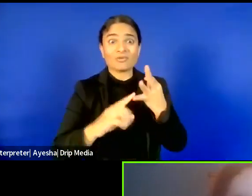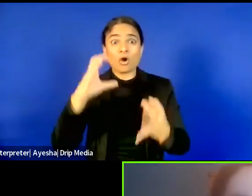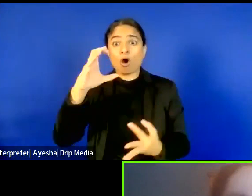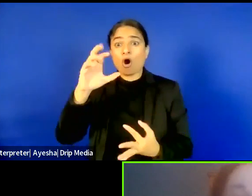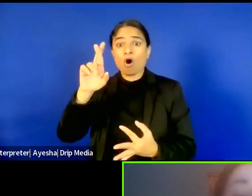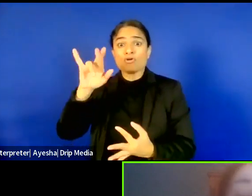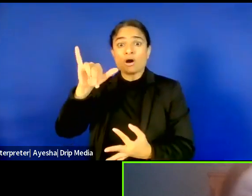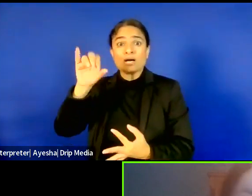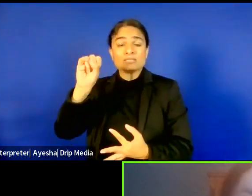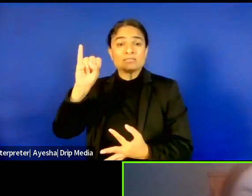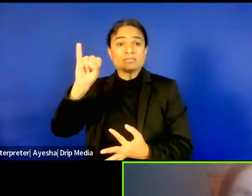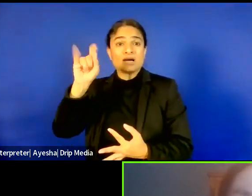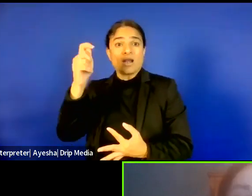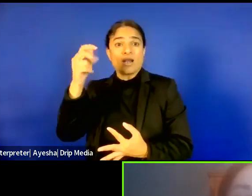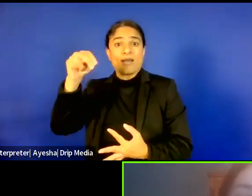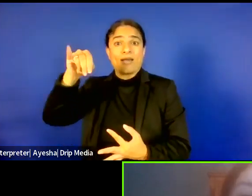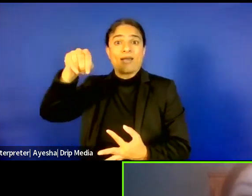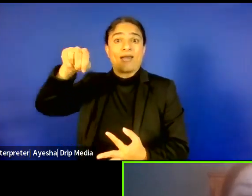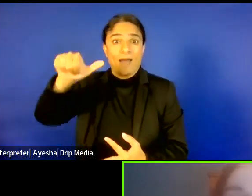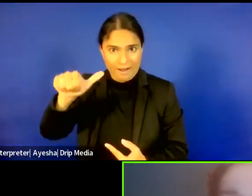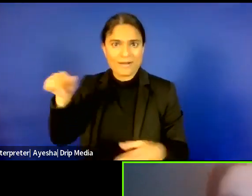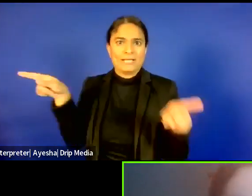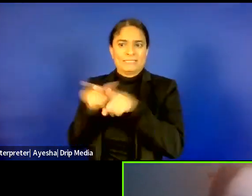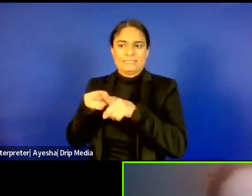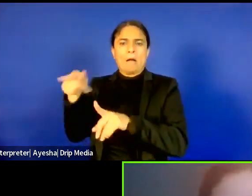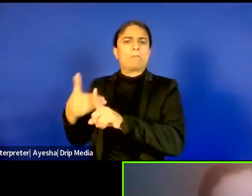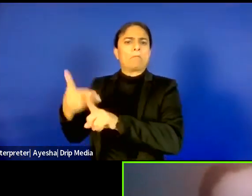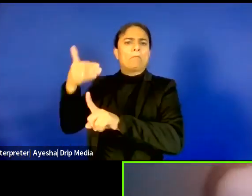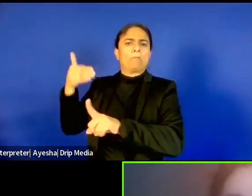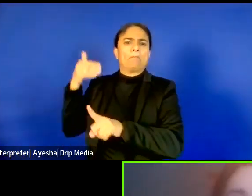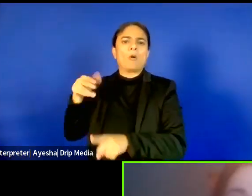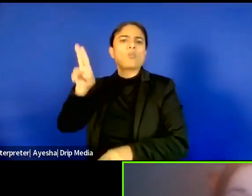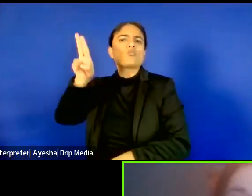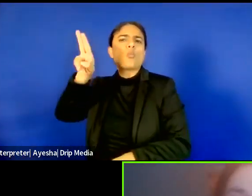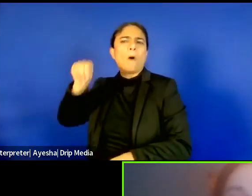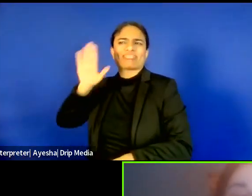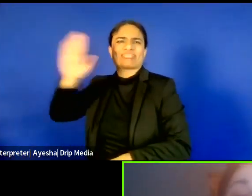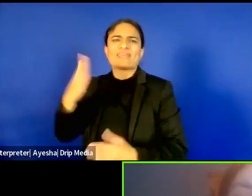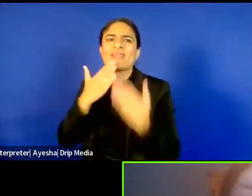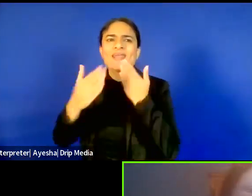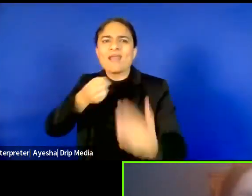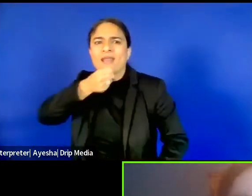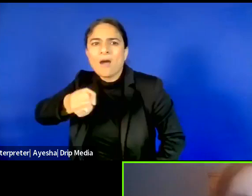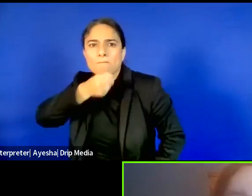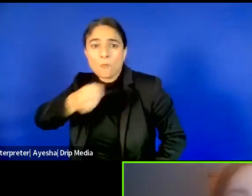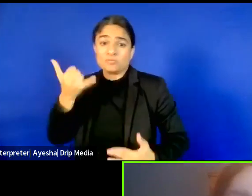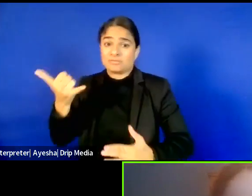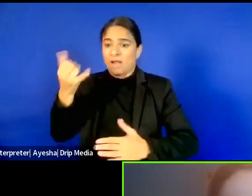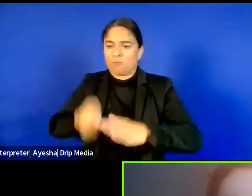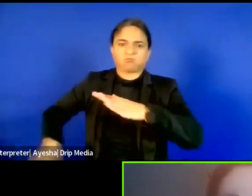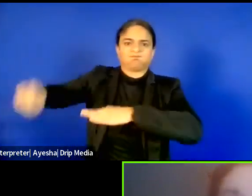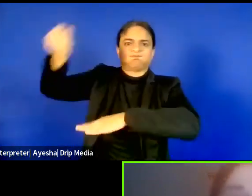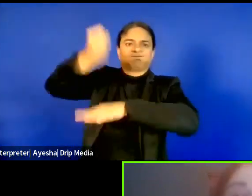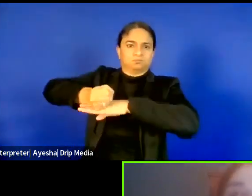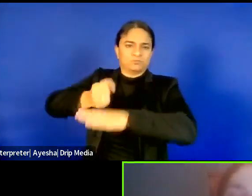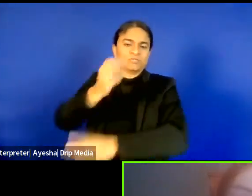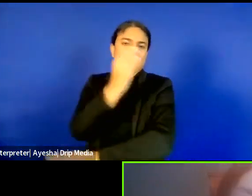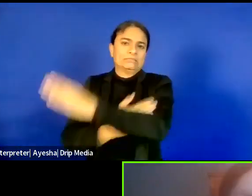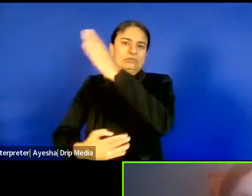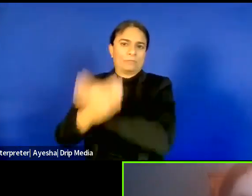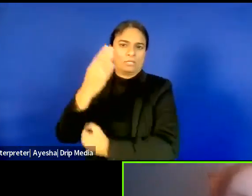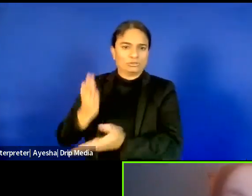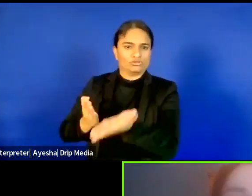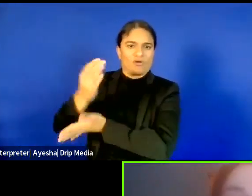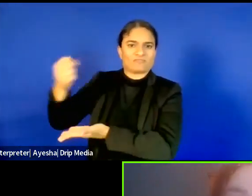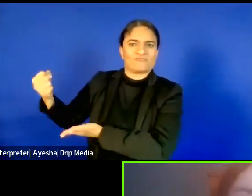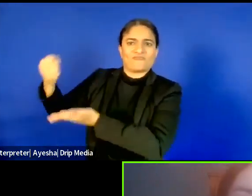Rights Fund. So it was really great to see those powerhouses being able to take the stage and share their expertise.